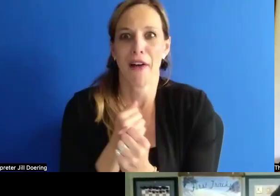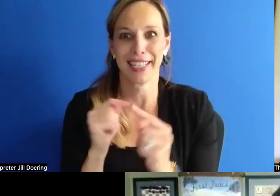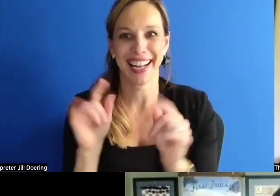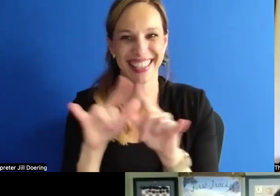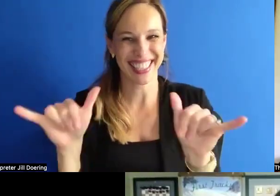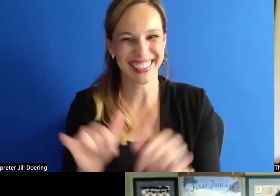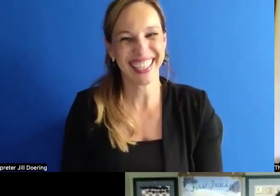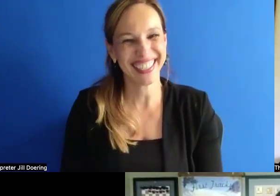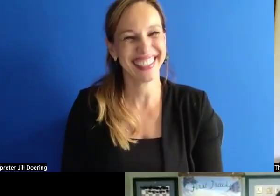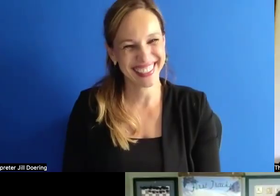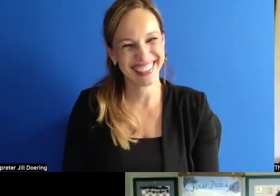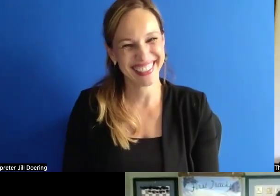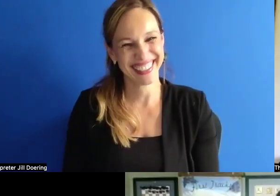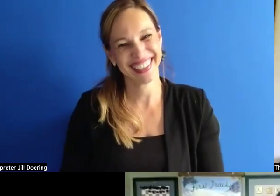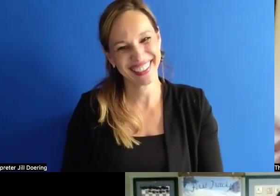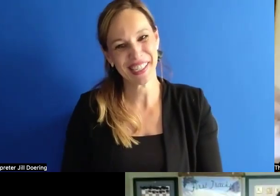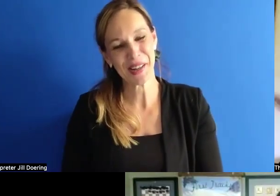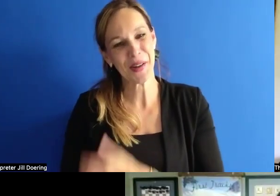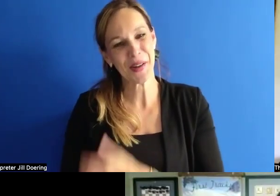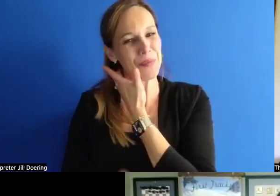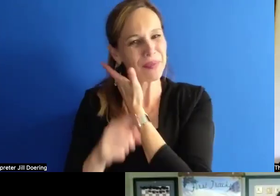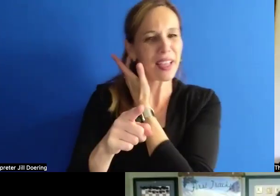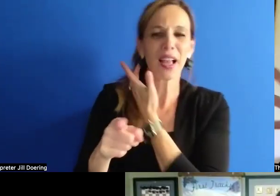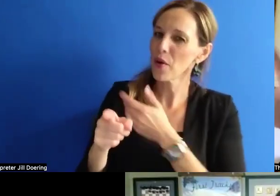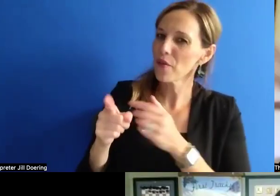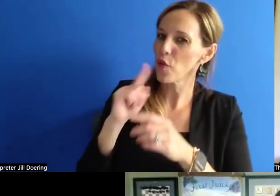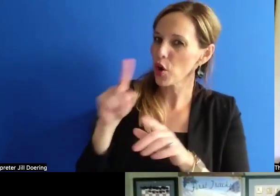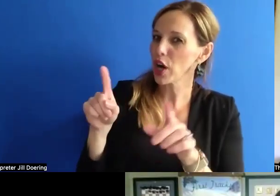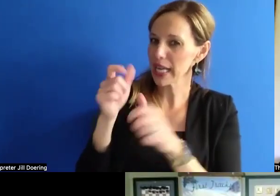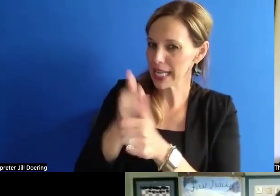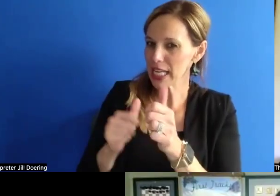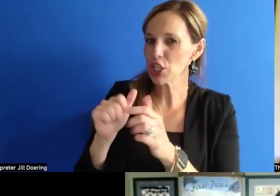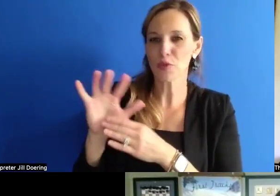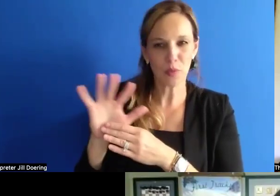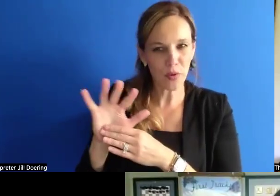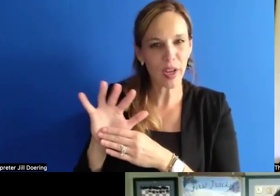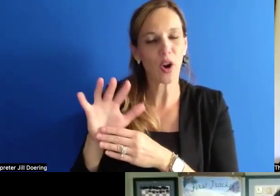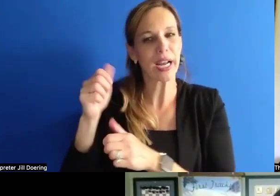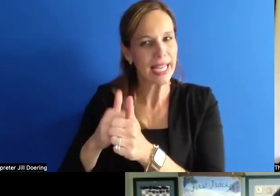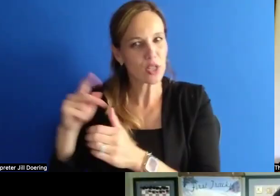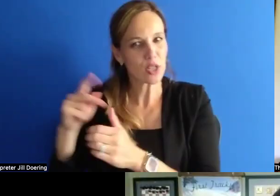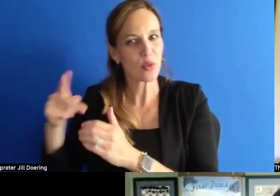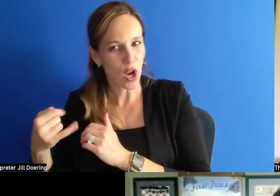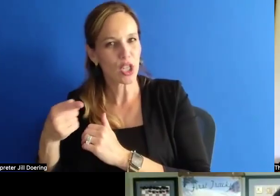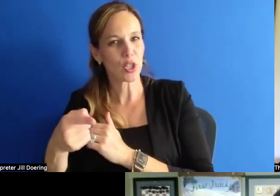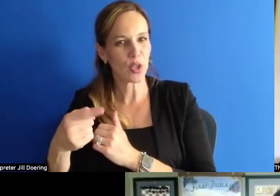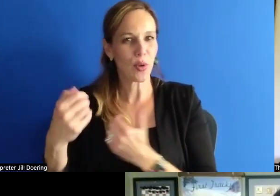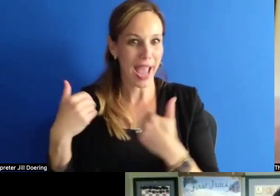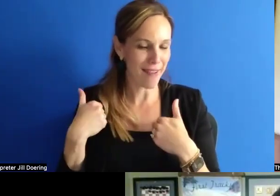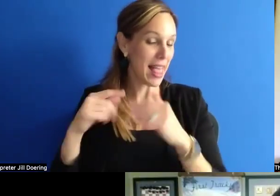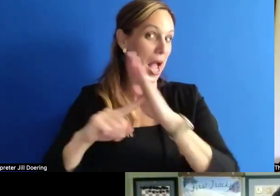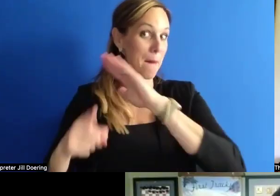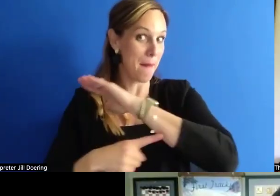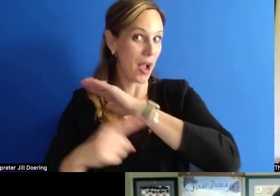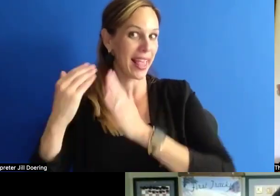have was it like a typical theme for each movie or each project? You have a bucket list